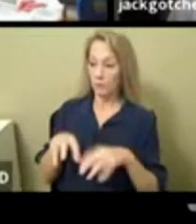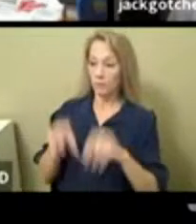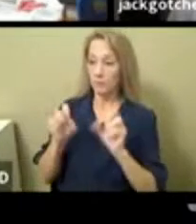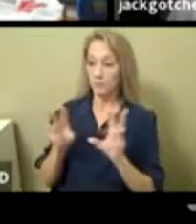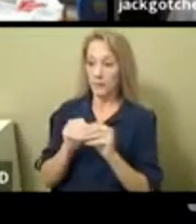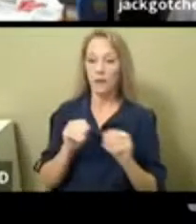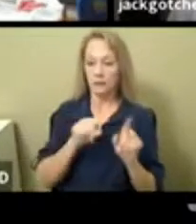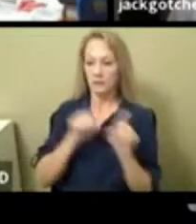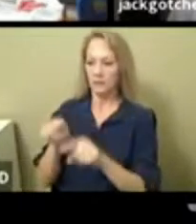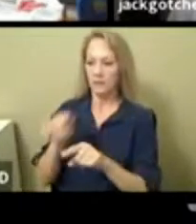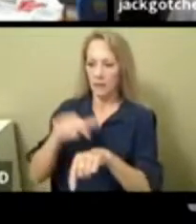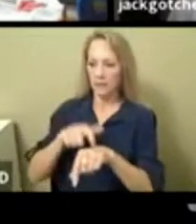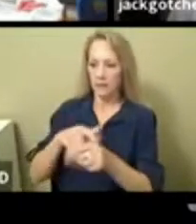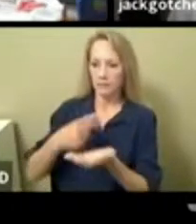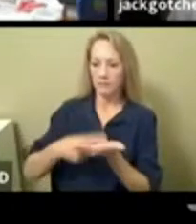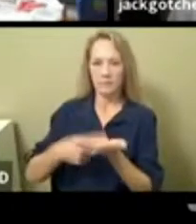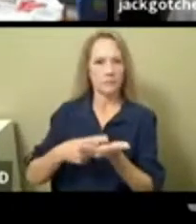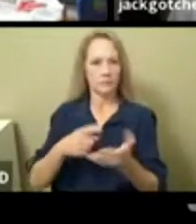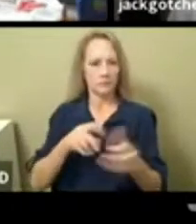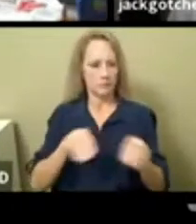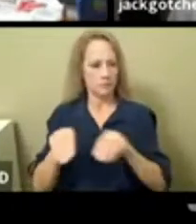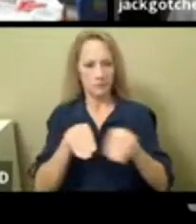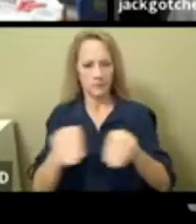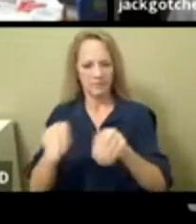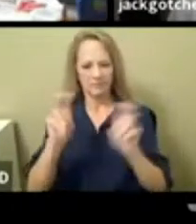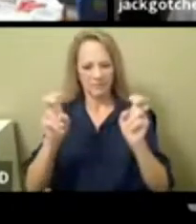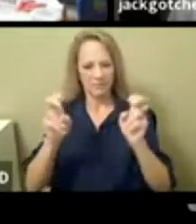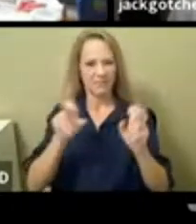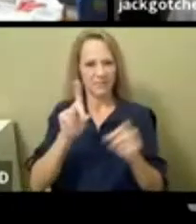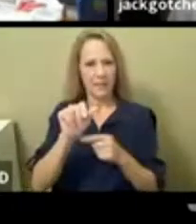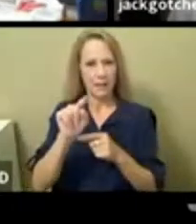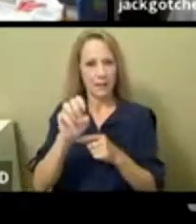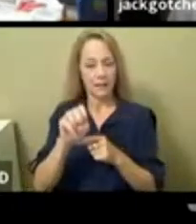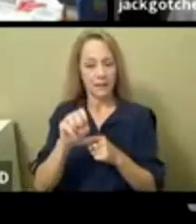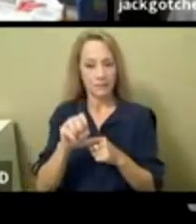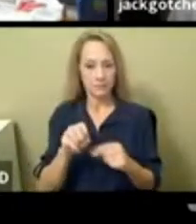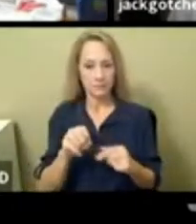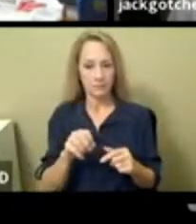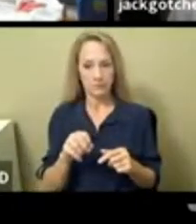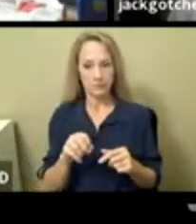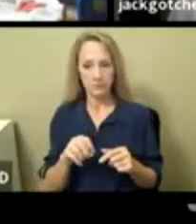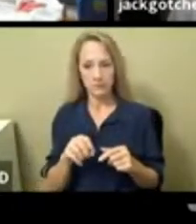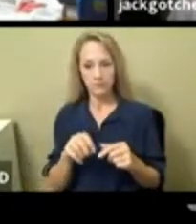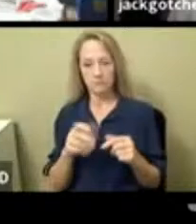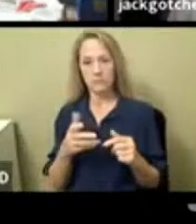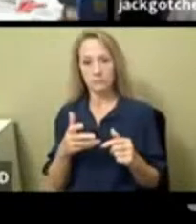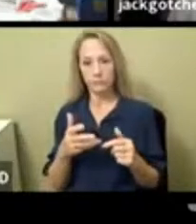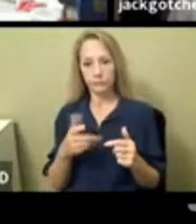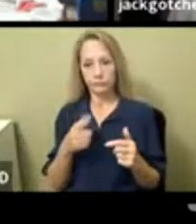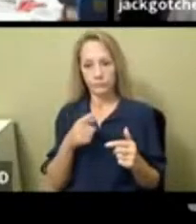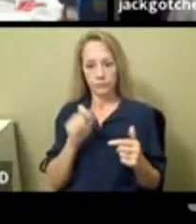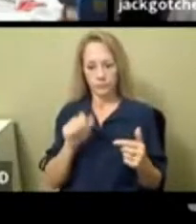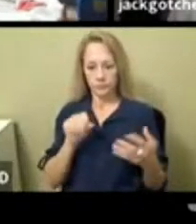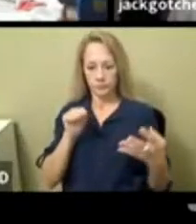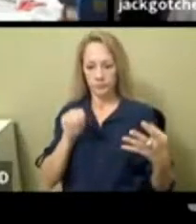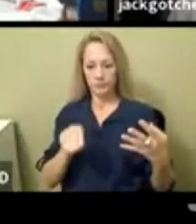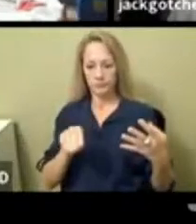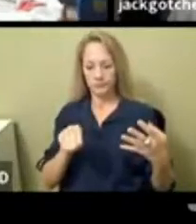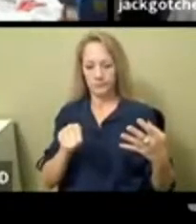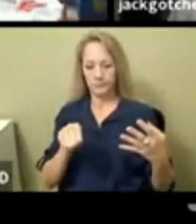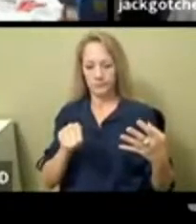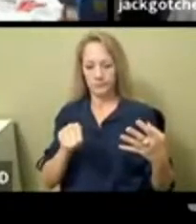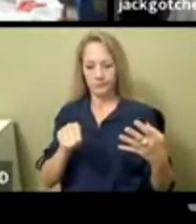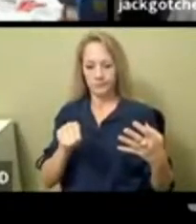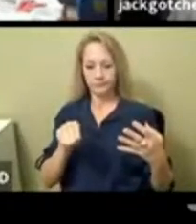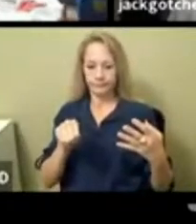after all the way to the end of the month and end it early if you want. That might be your safer bet than trying to guess when you're next going